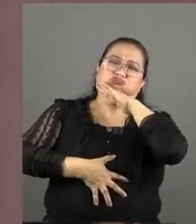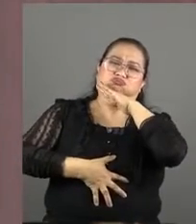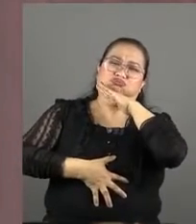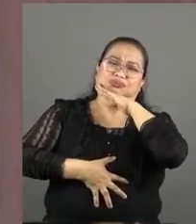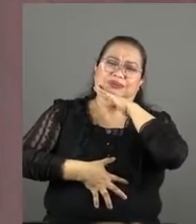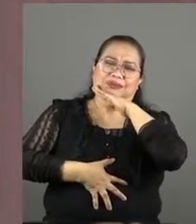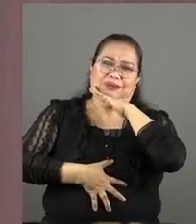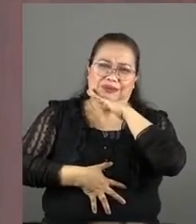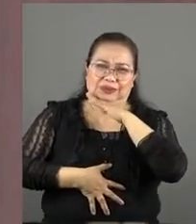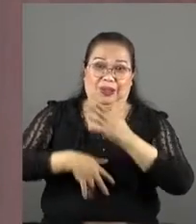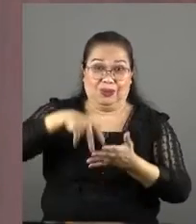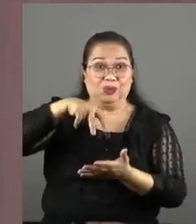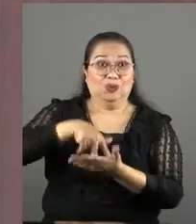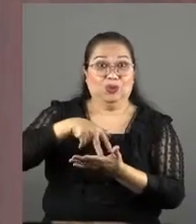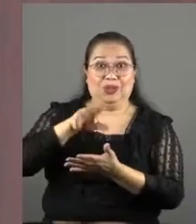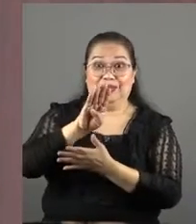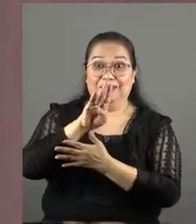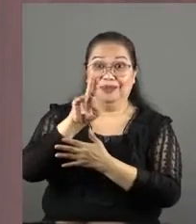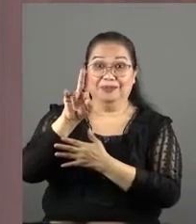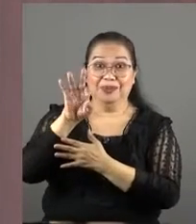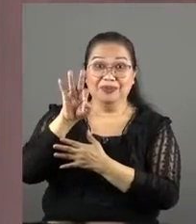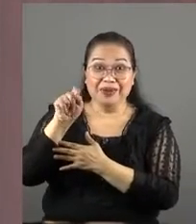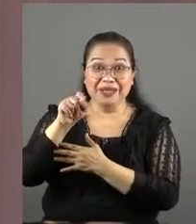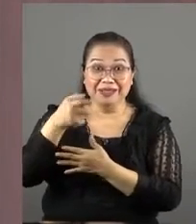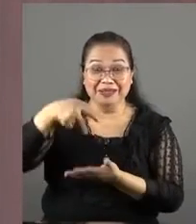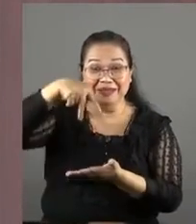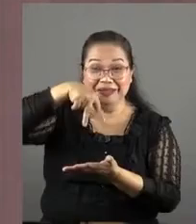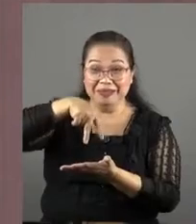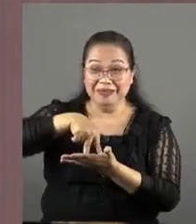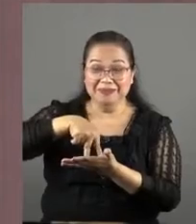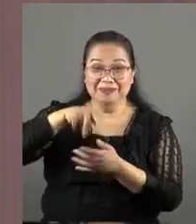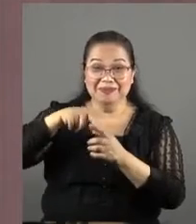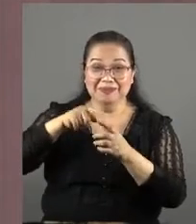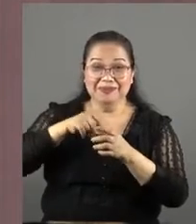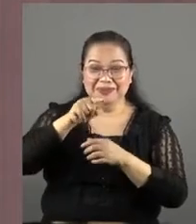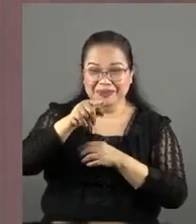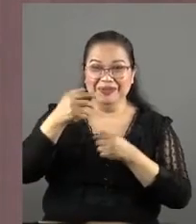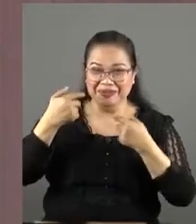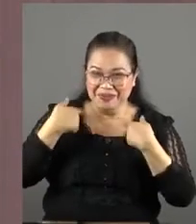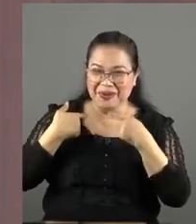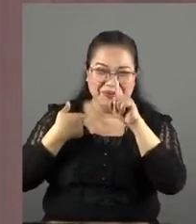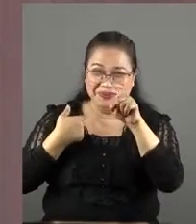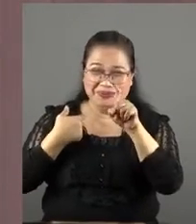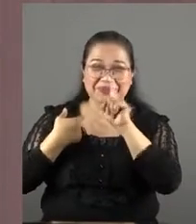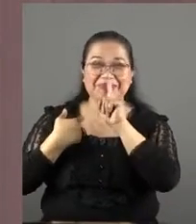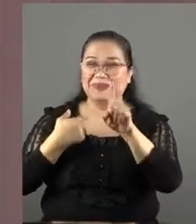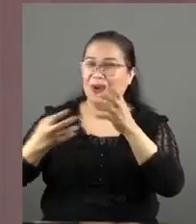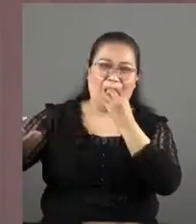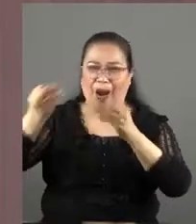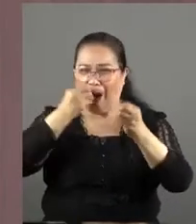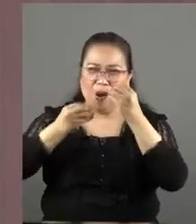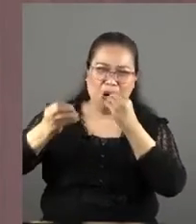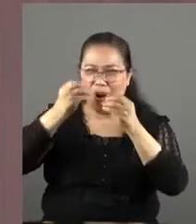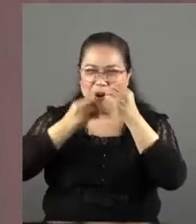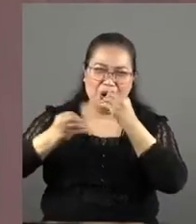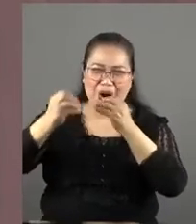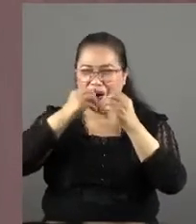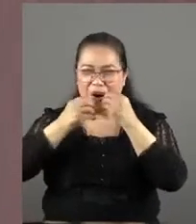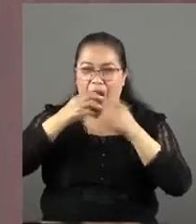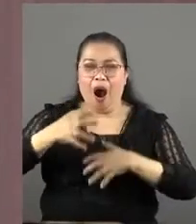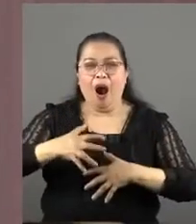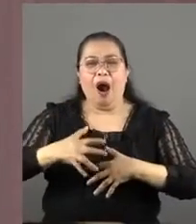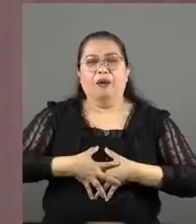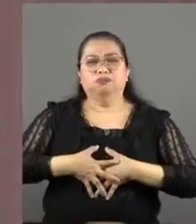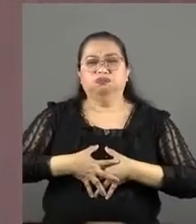from a buffet? Have you? Well, I'm almost sure you have. Now, when you stood up from a buffet